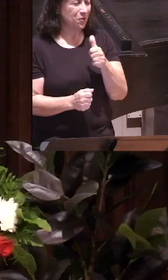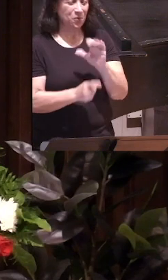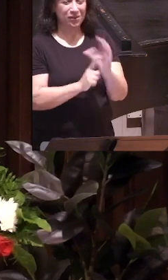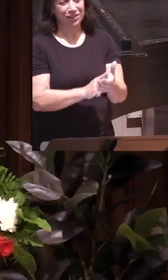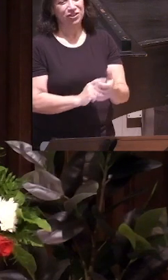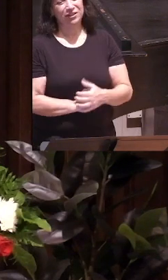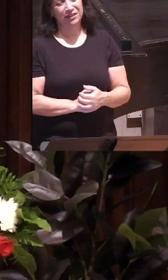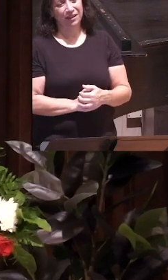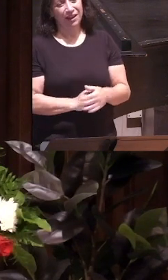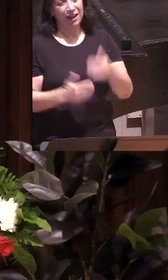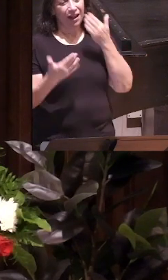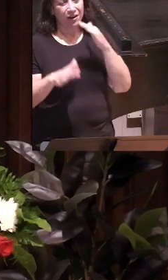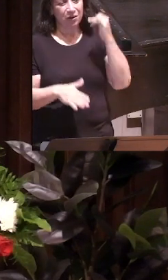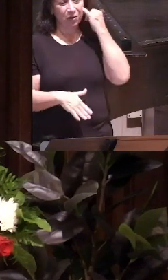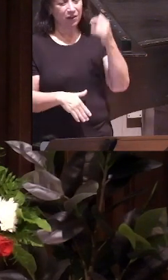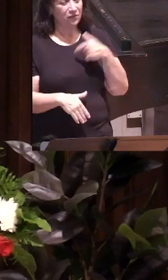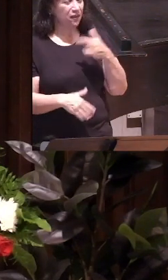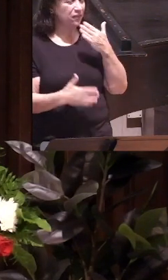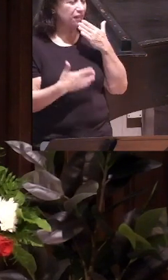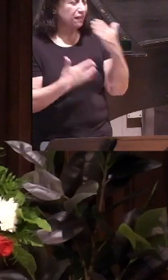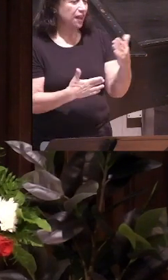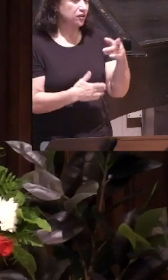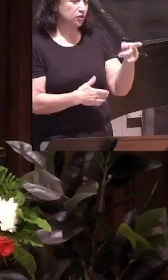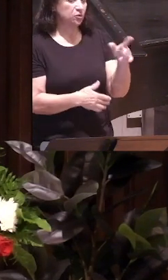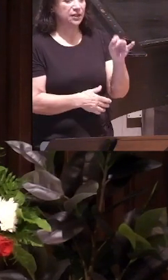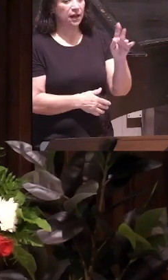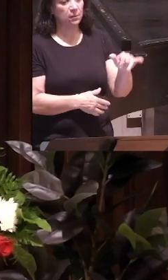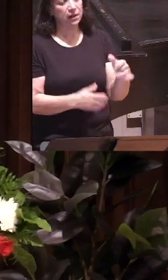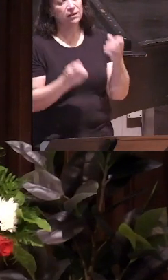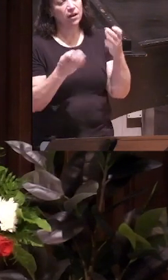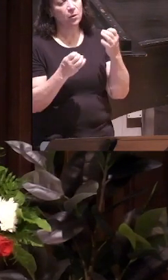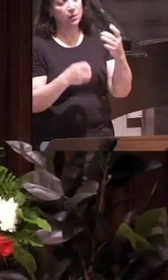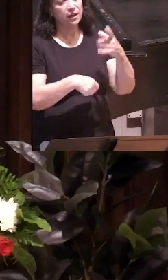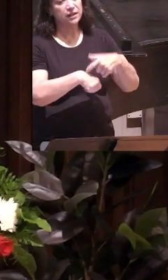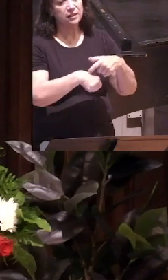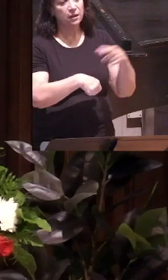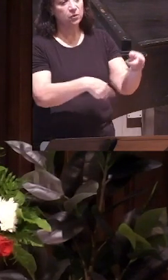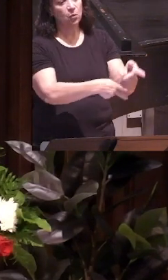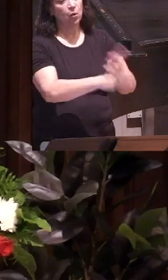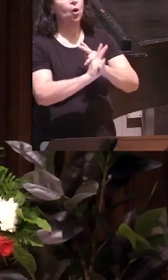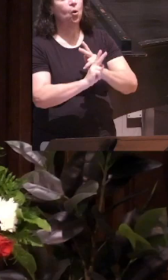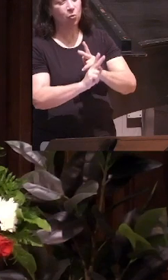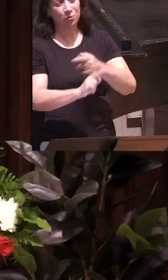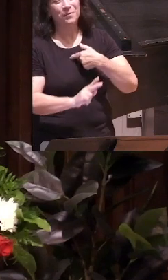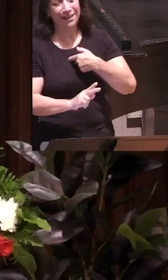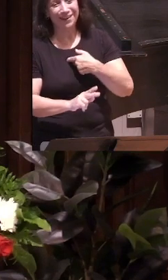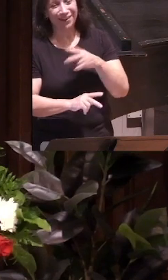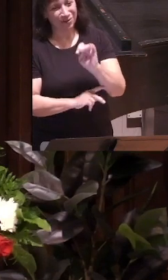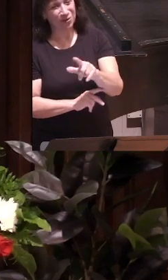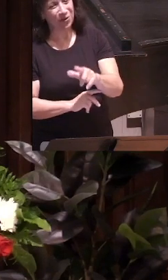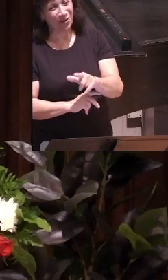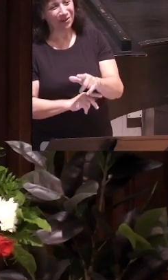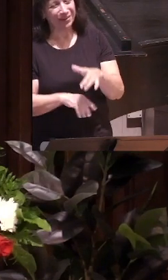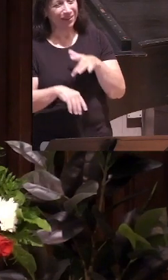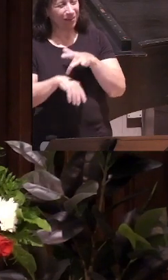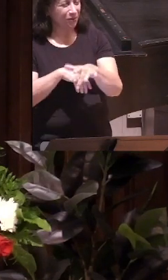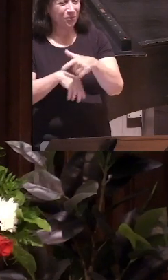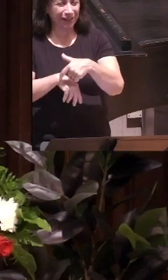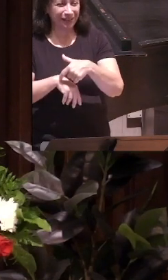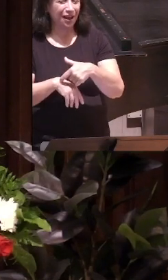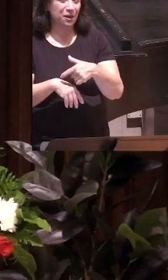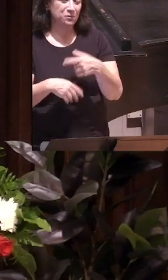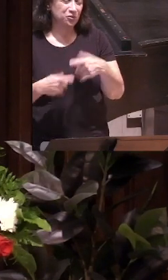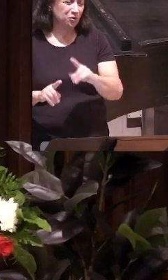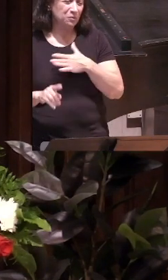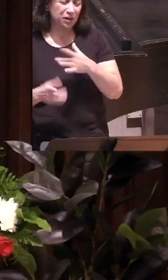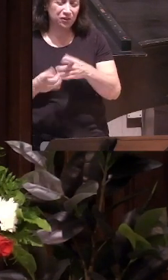And I don't know if I've ever thanked you, Tammy, for the number of times you loaned Earl to me in those early years,